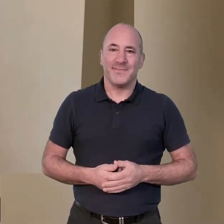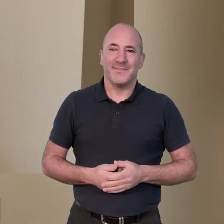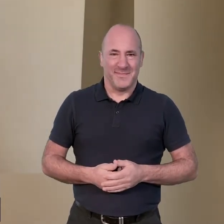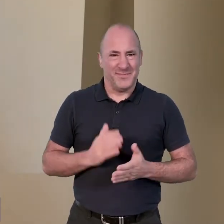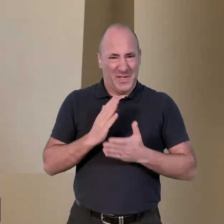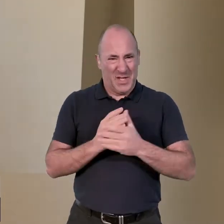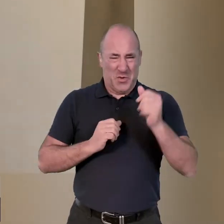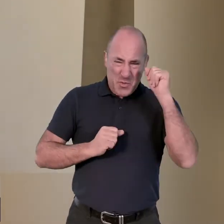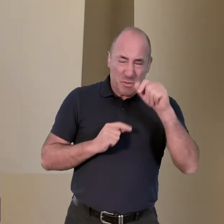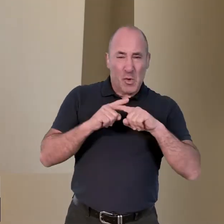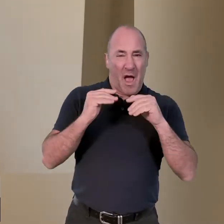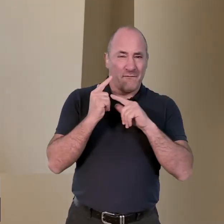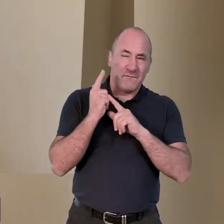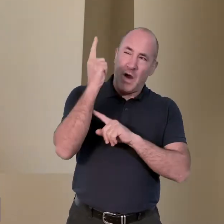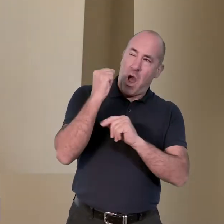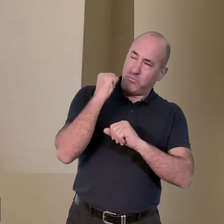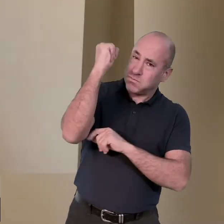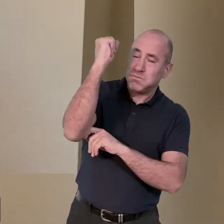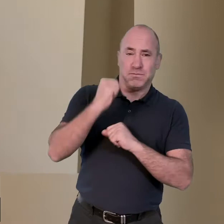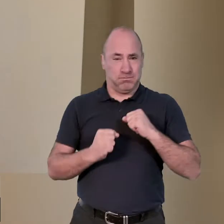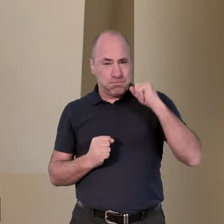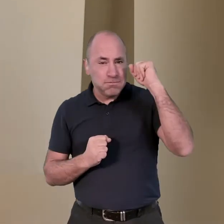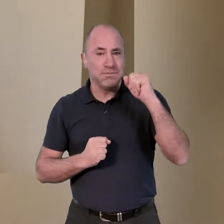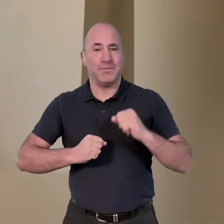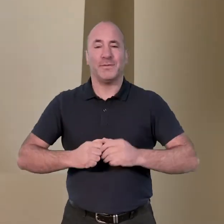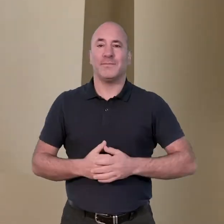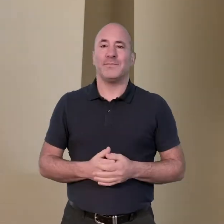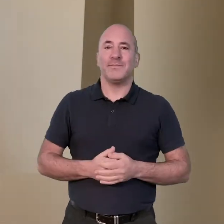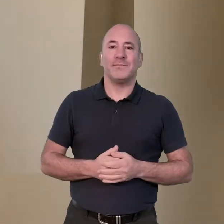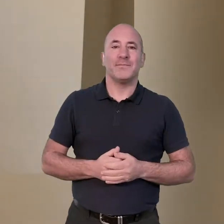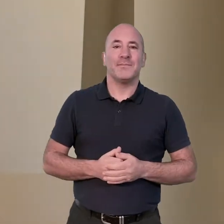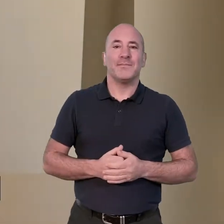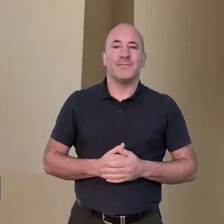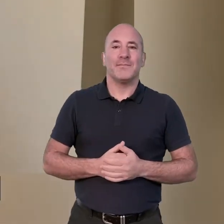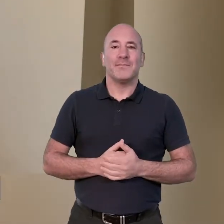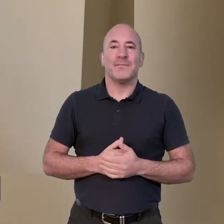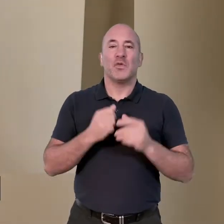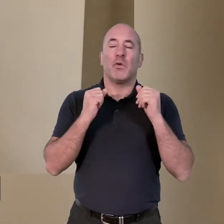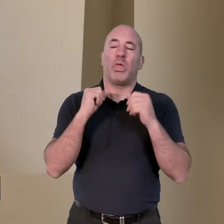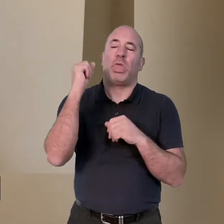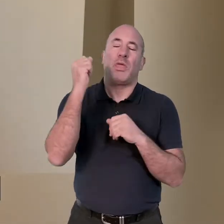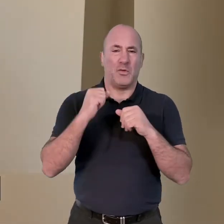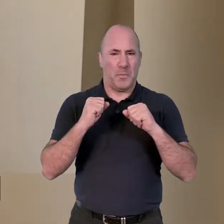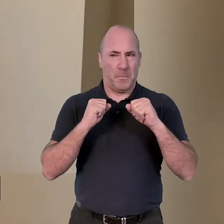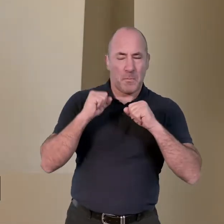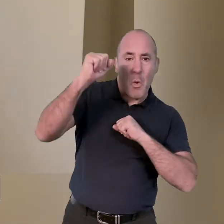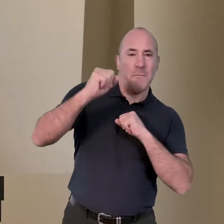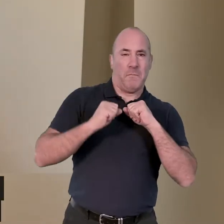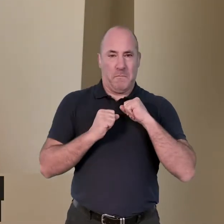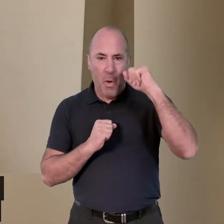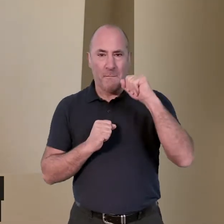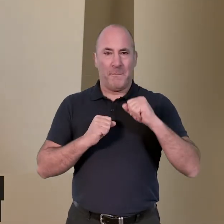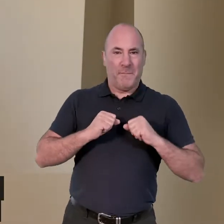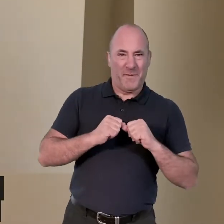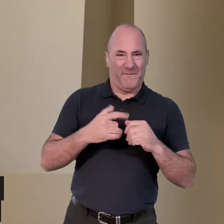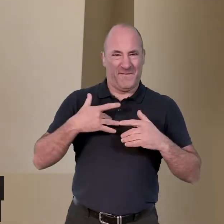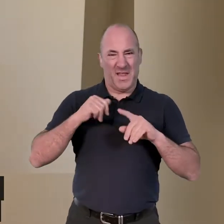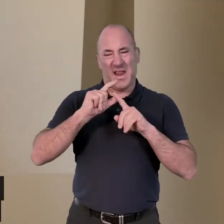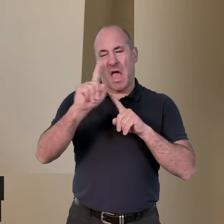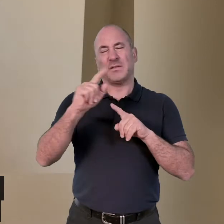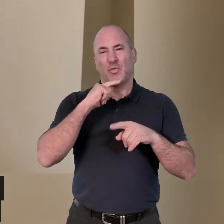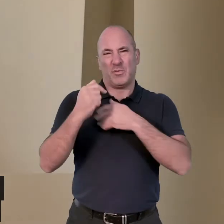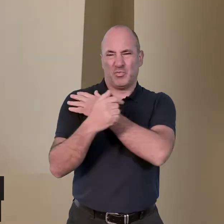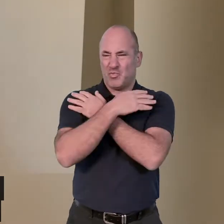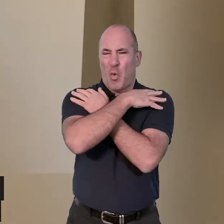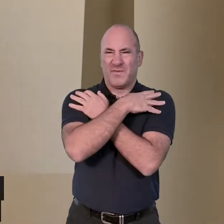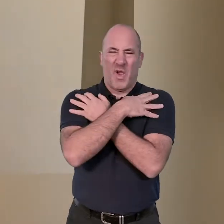Really exerting, punching up into the air as high as you can. Make an explosive movement from your shoulder. It's really going to feel this in your